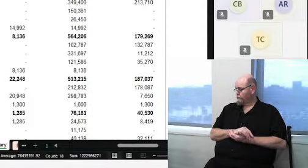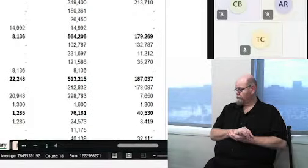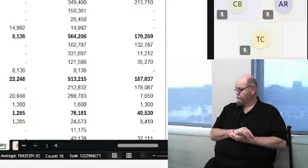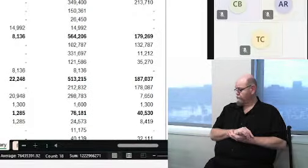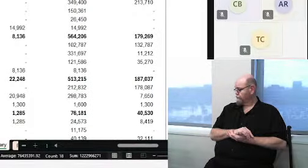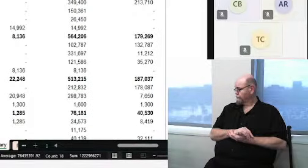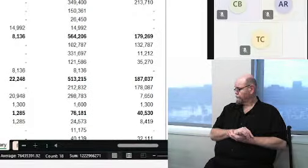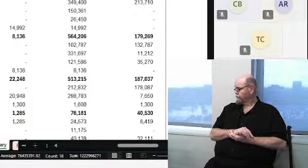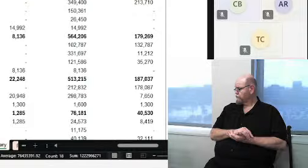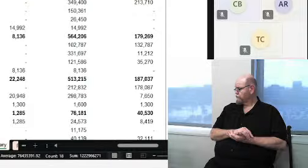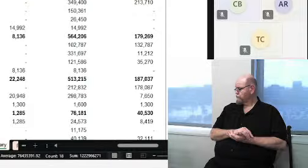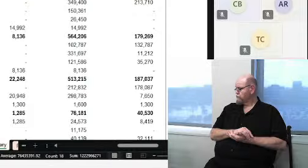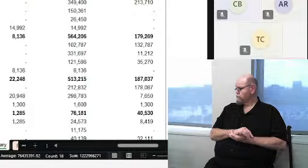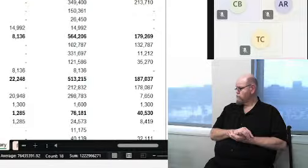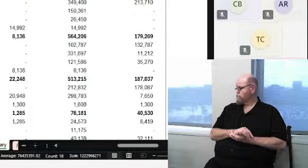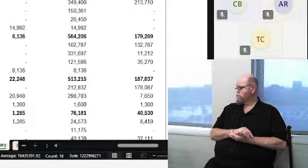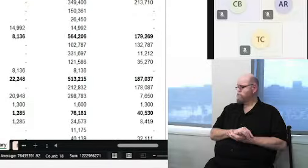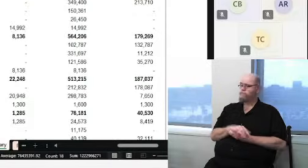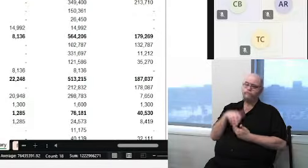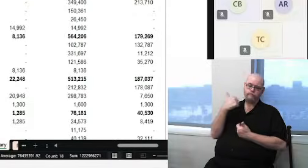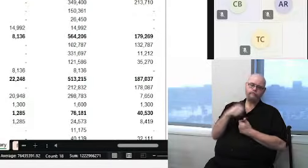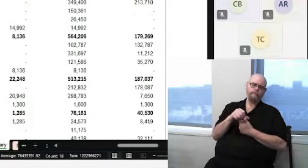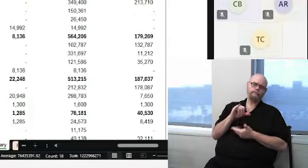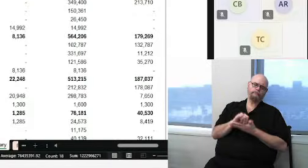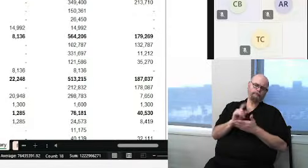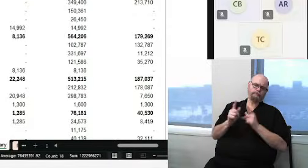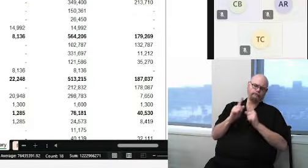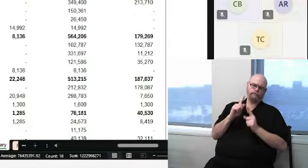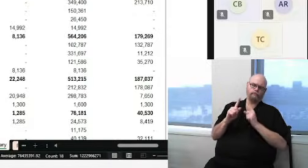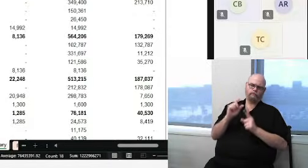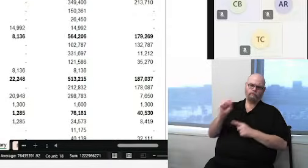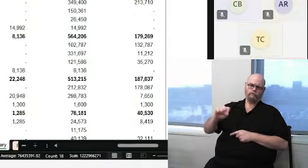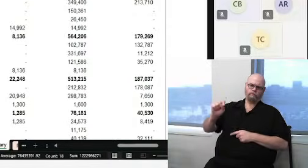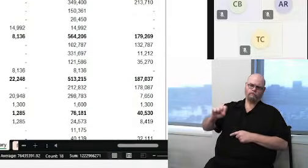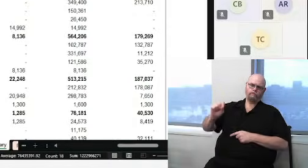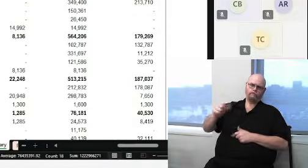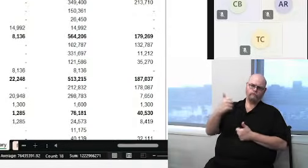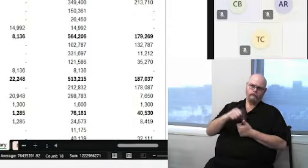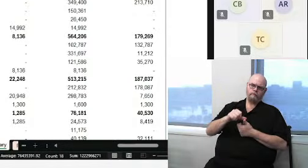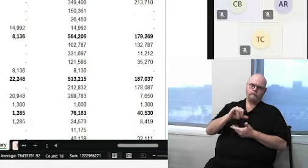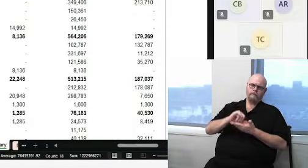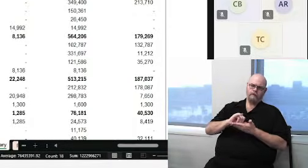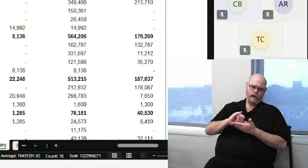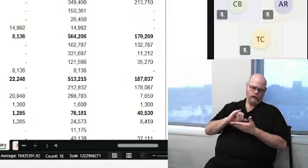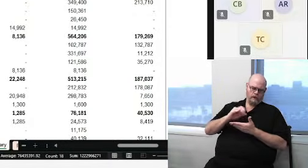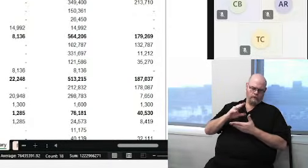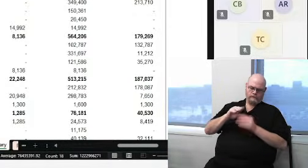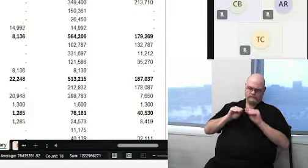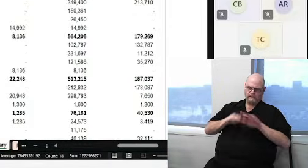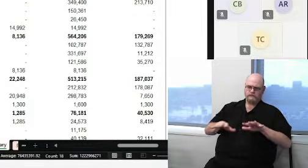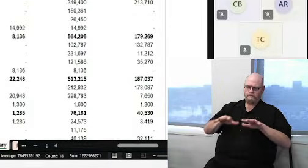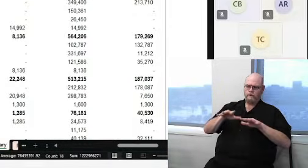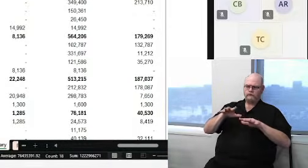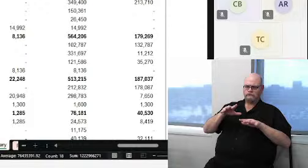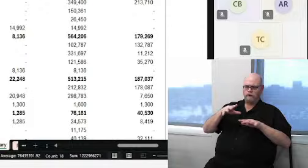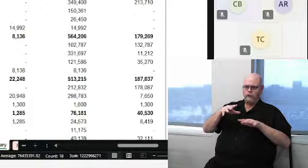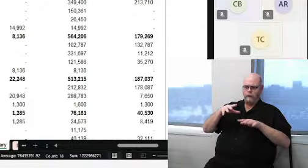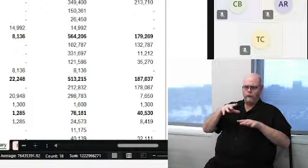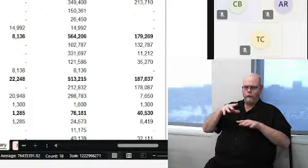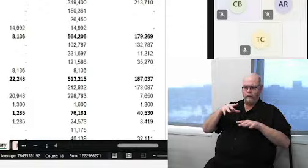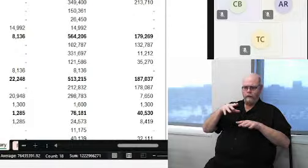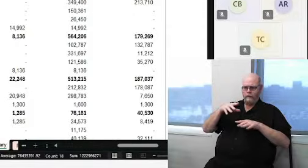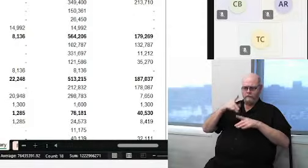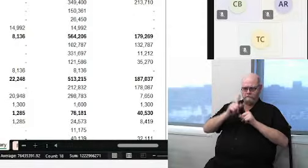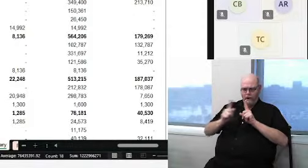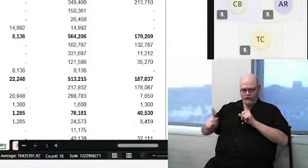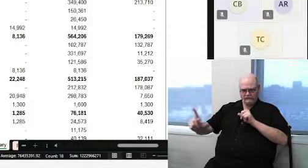And you can jump in if I do recall a conversation and I remember that being about the distribution poles, not